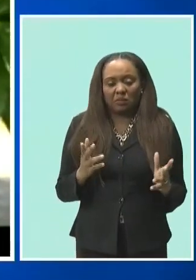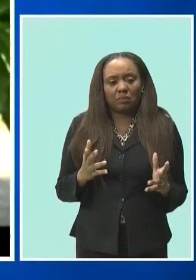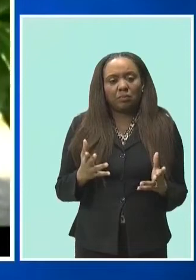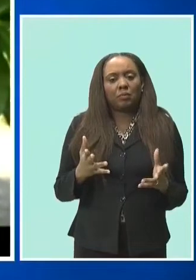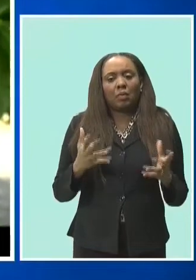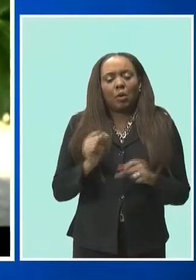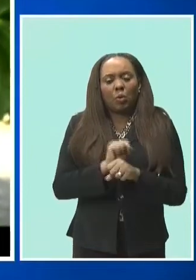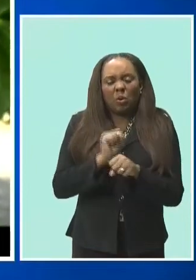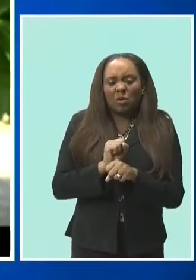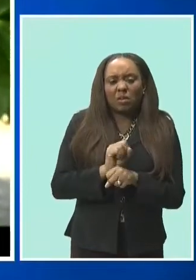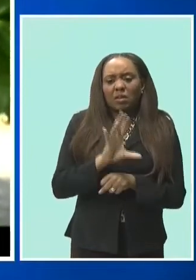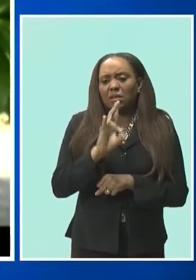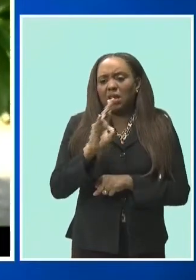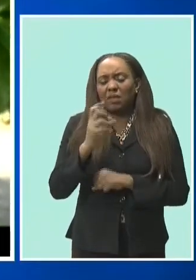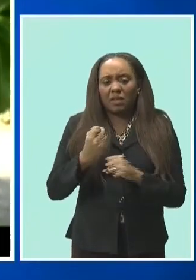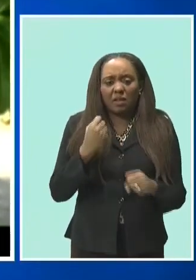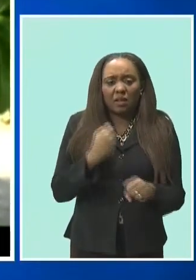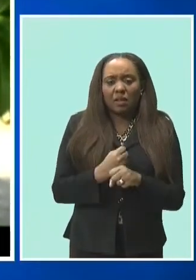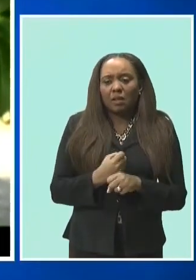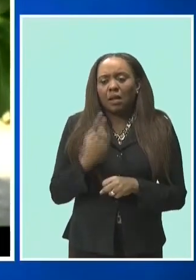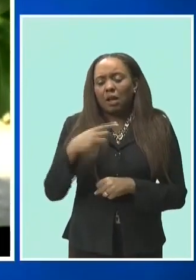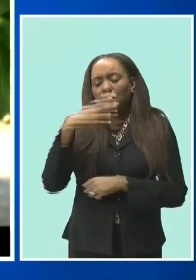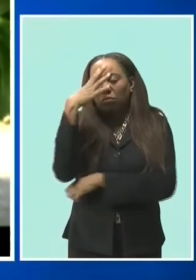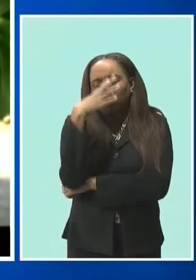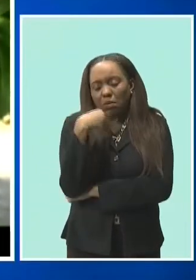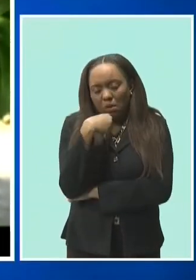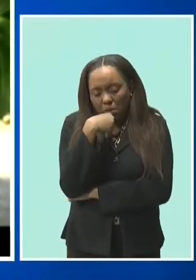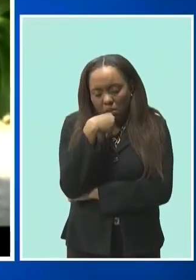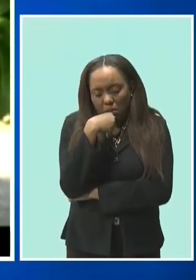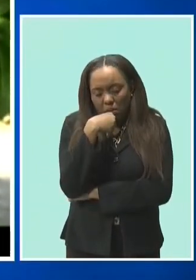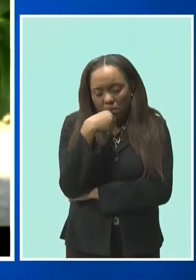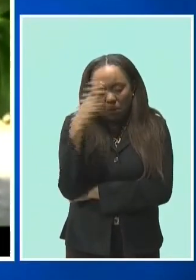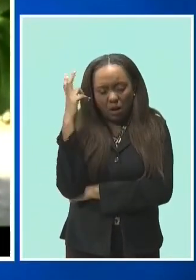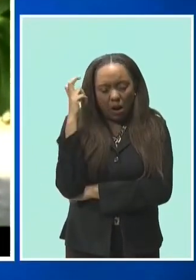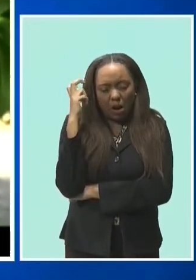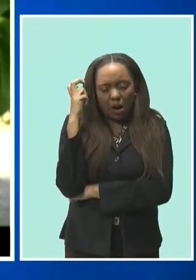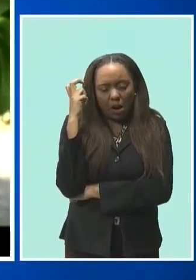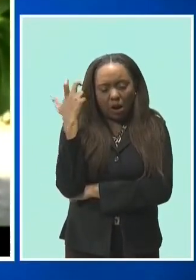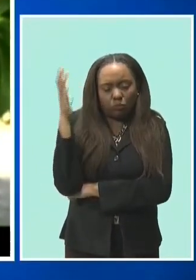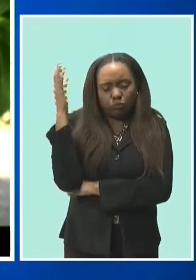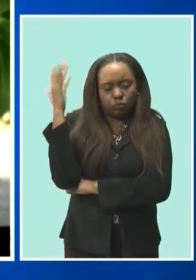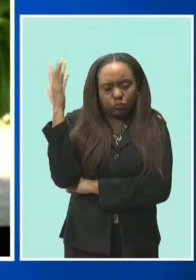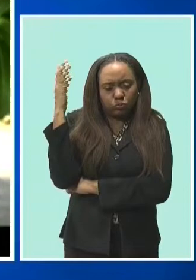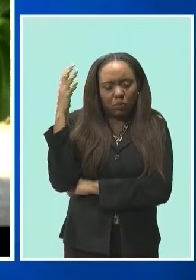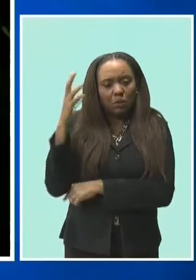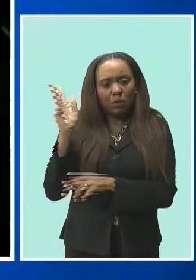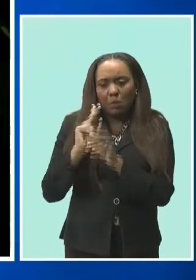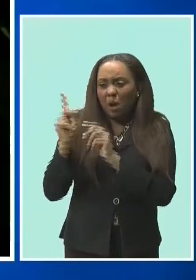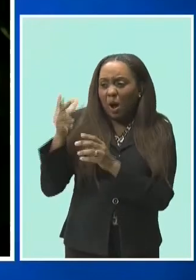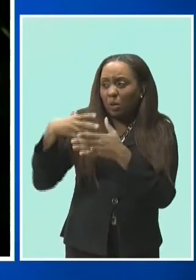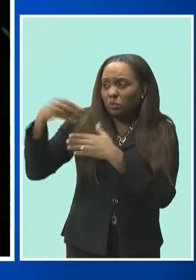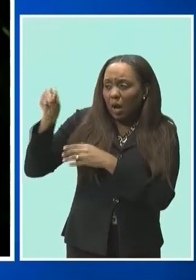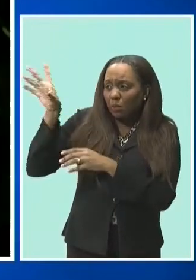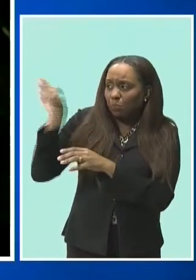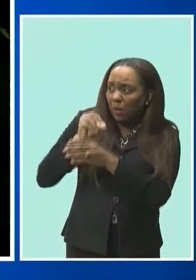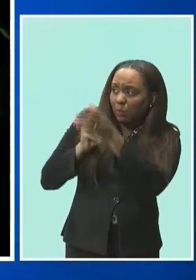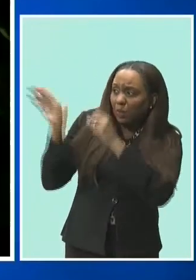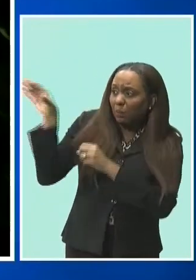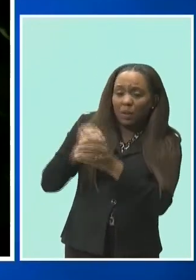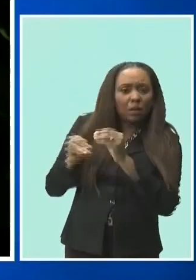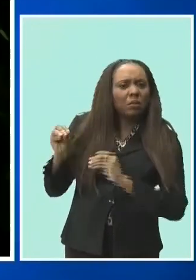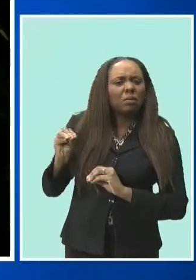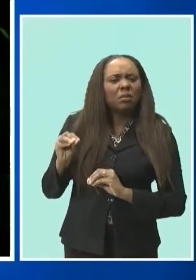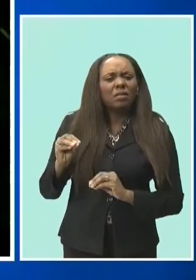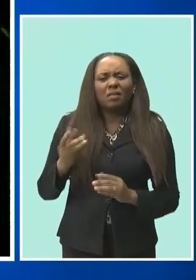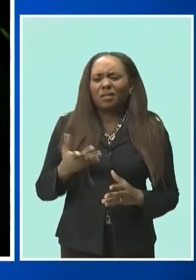years, and then while I'm sleeping, I'm hear the tree shaking. And Mr. Preda last night gone with the mango. And Mr. Police say him can't